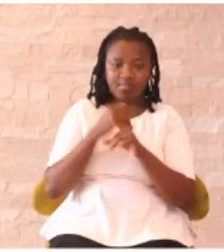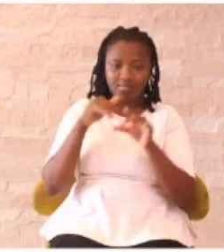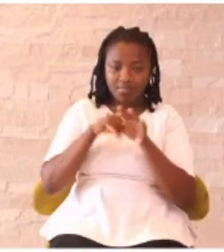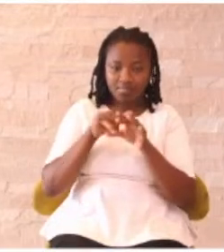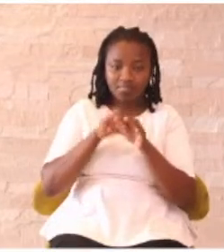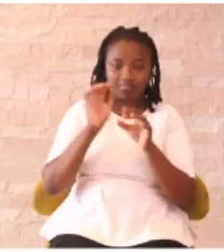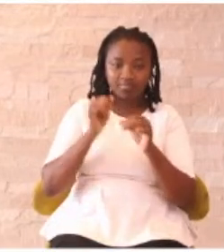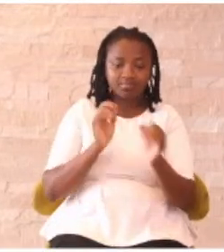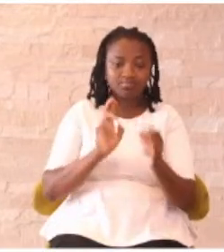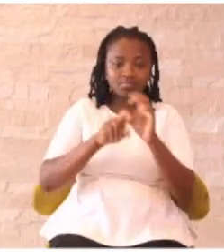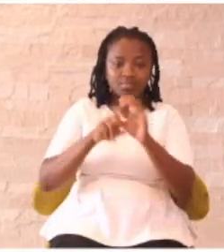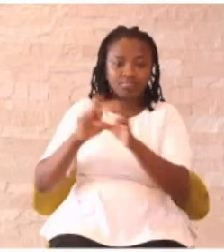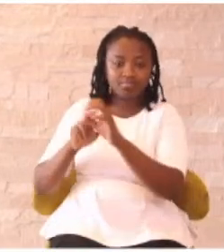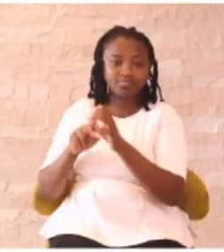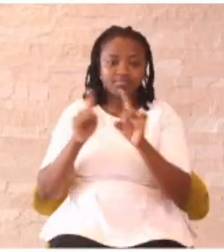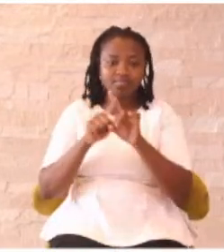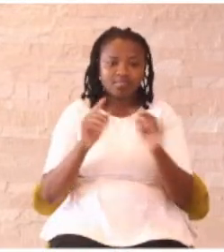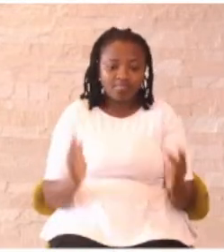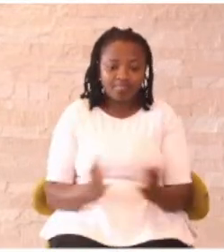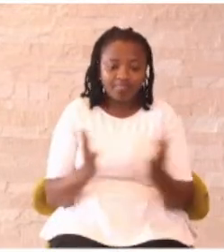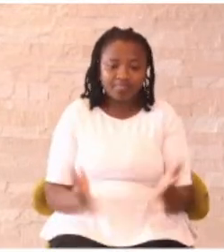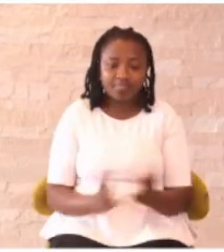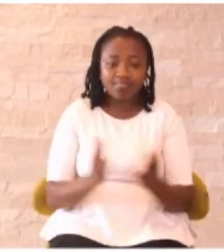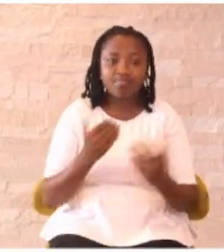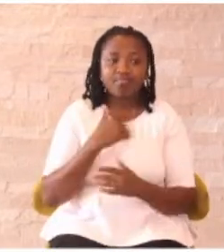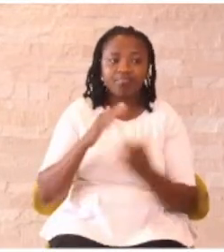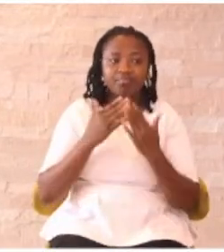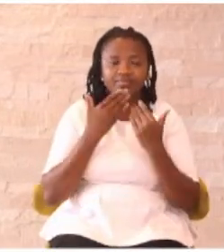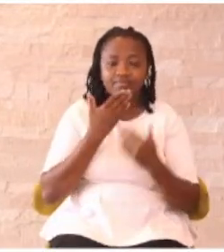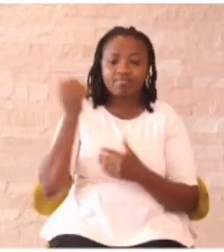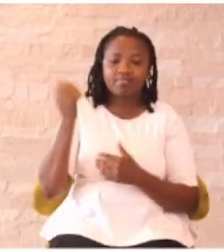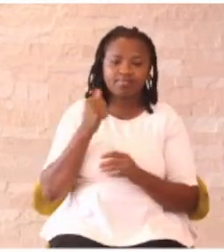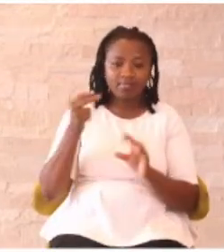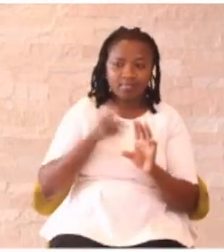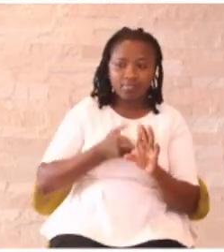to foster better participation. As a result,